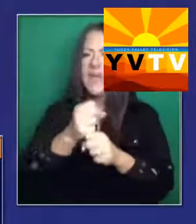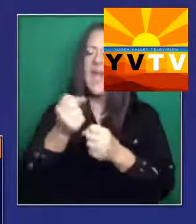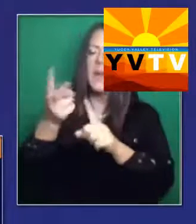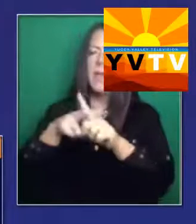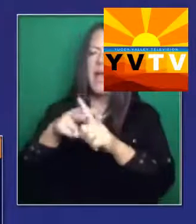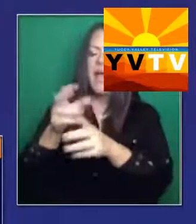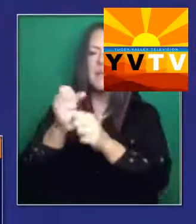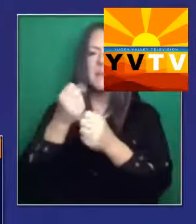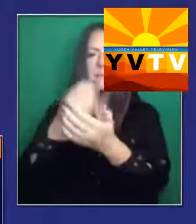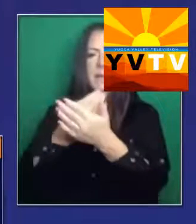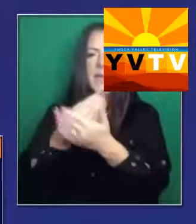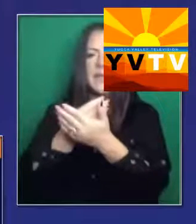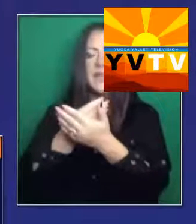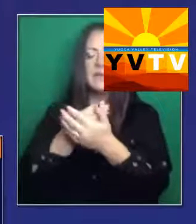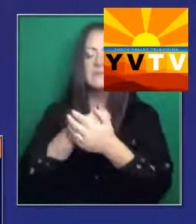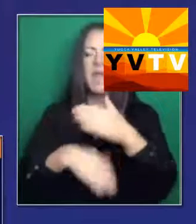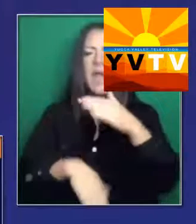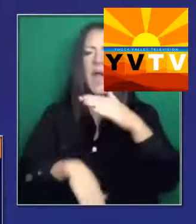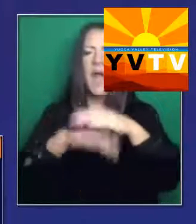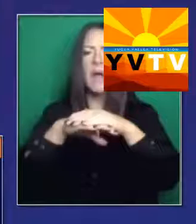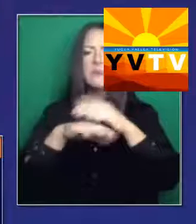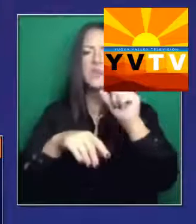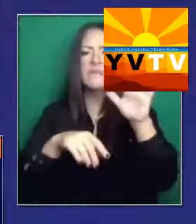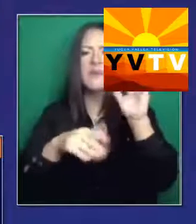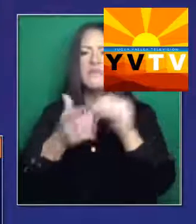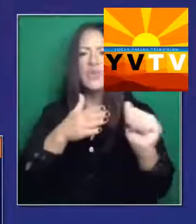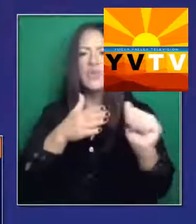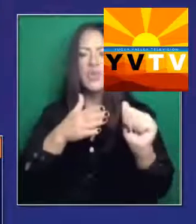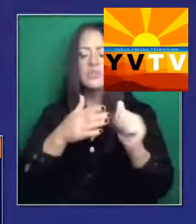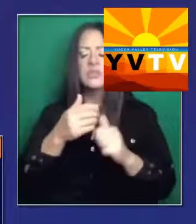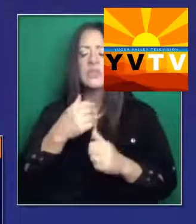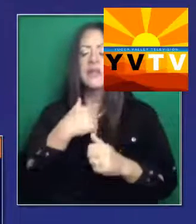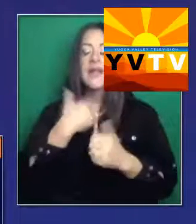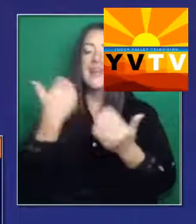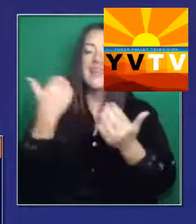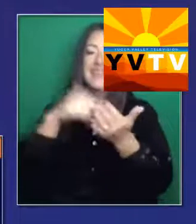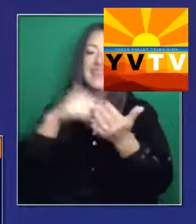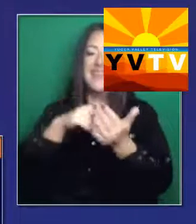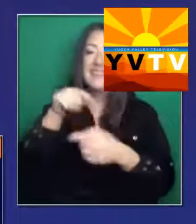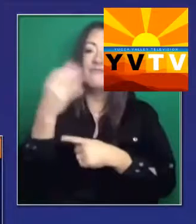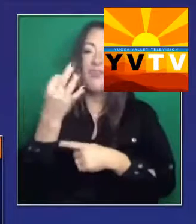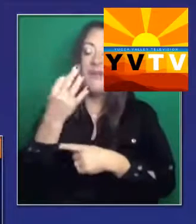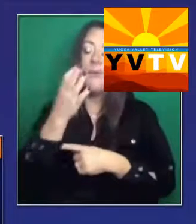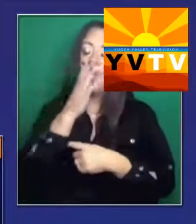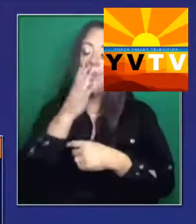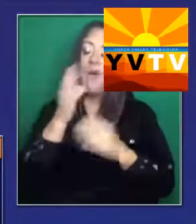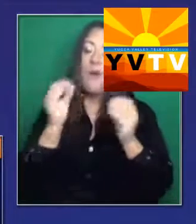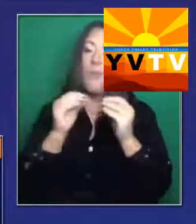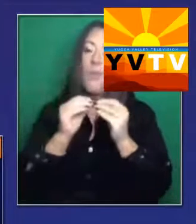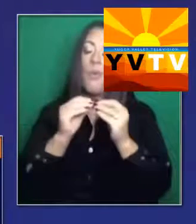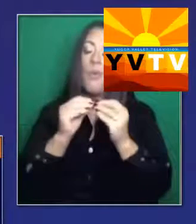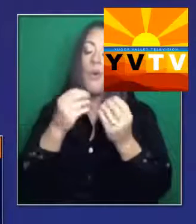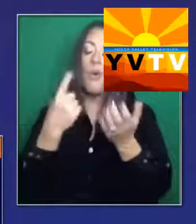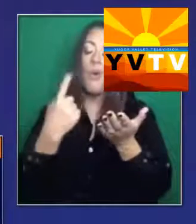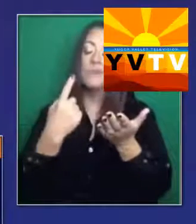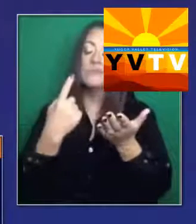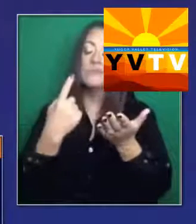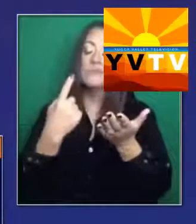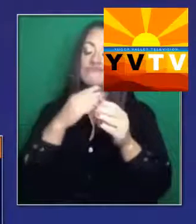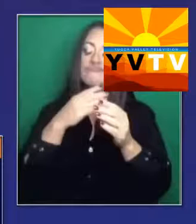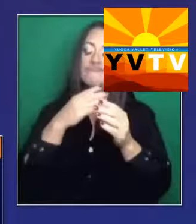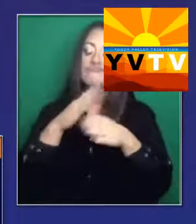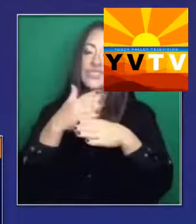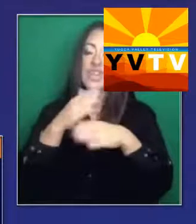this support. Again, I'll remind you, this Friday we'll talk a lot more about additional supports. We may even preview it